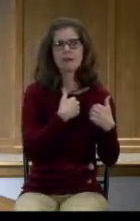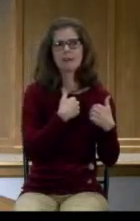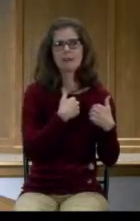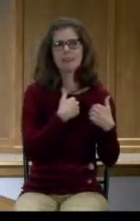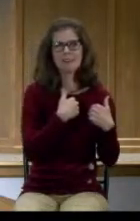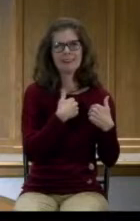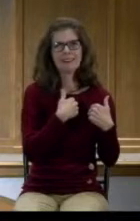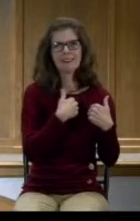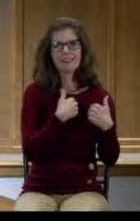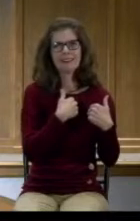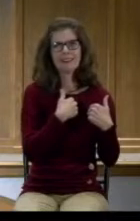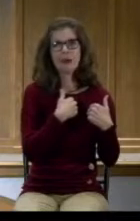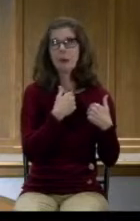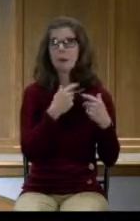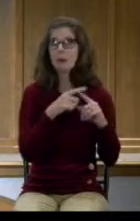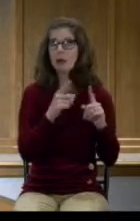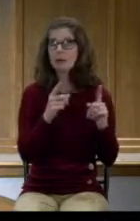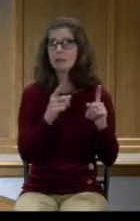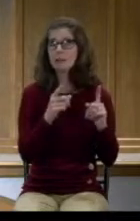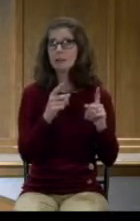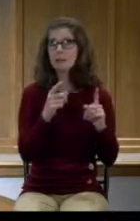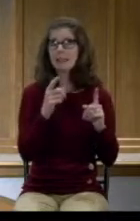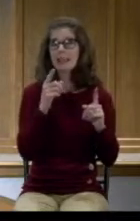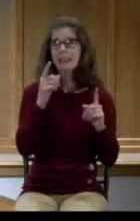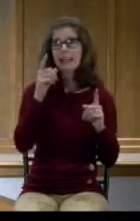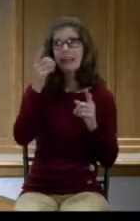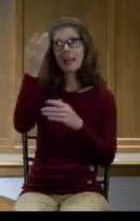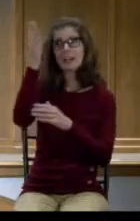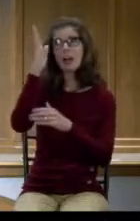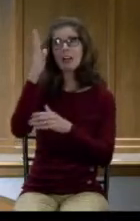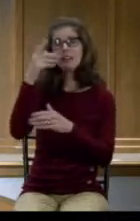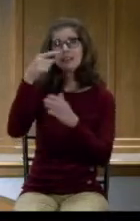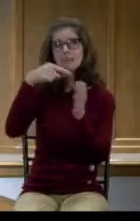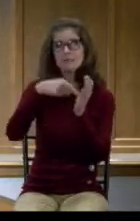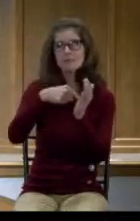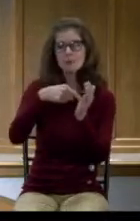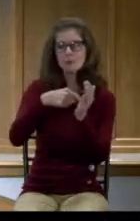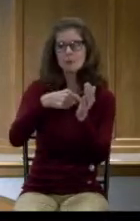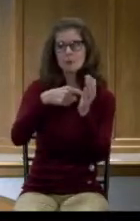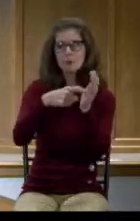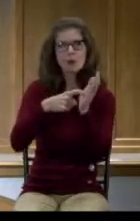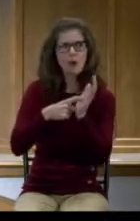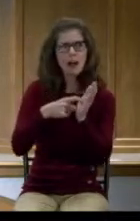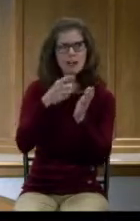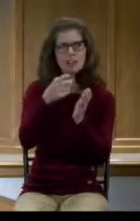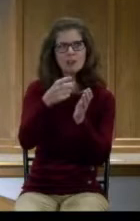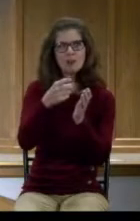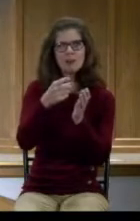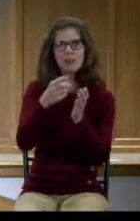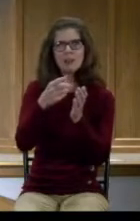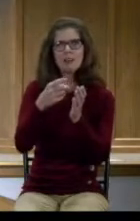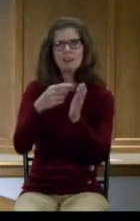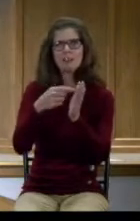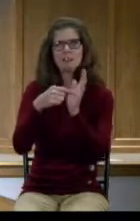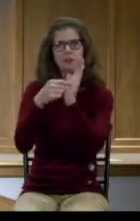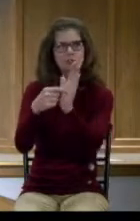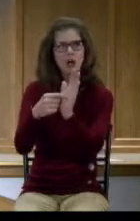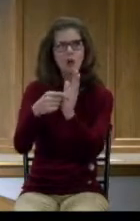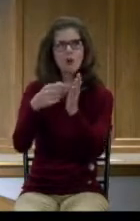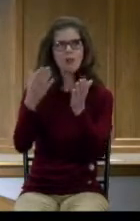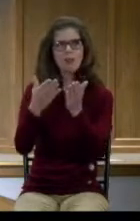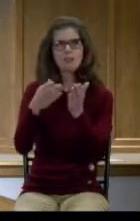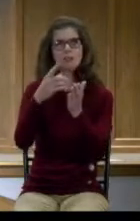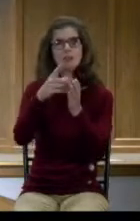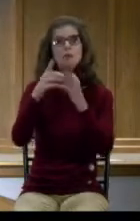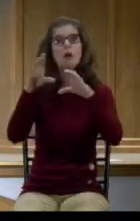But I do think he holds you accountable for what you do have. And so instead of fretting about who you're